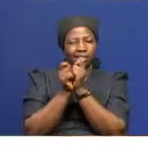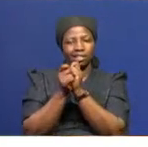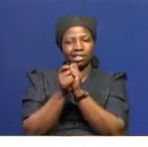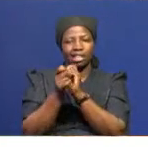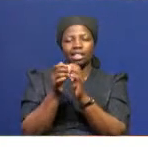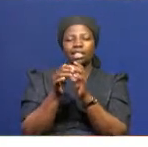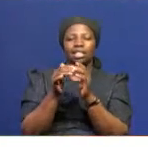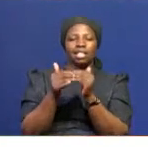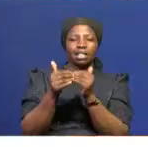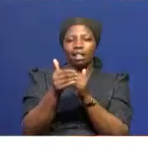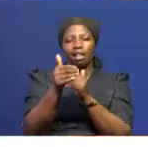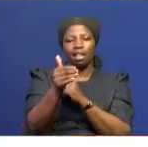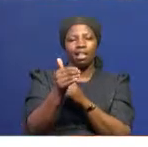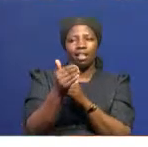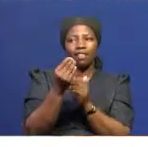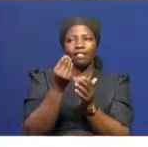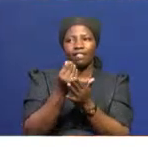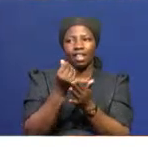subsequent financial years.